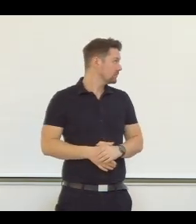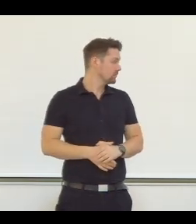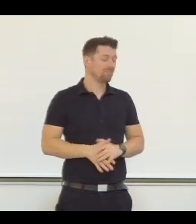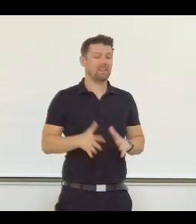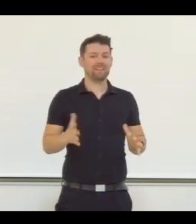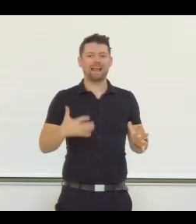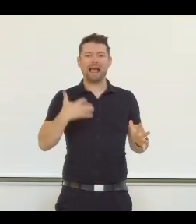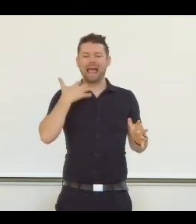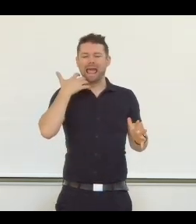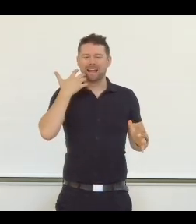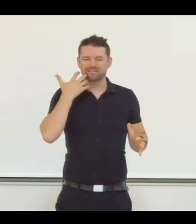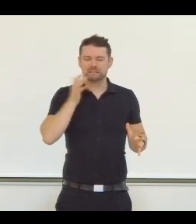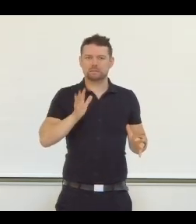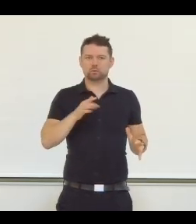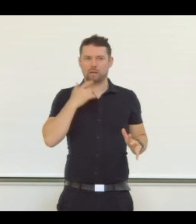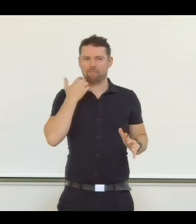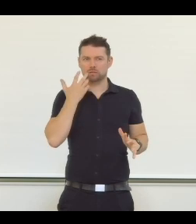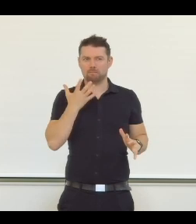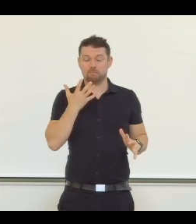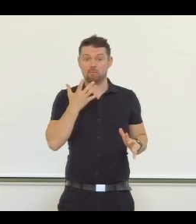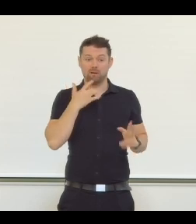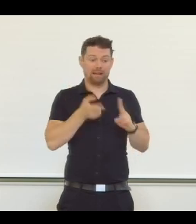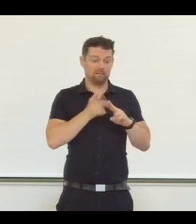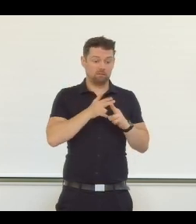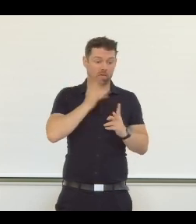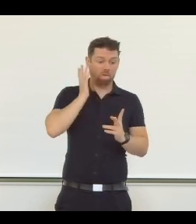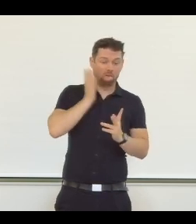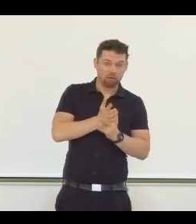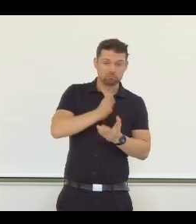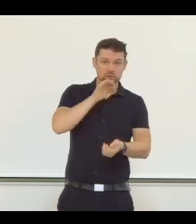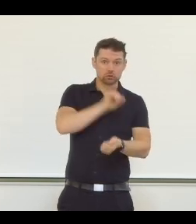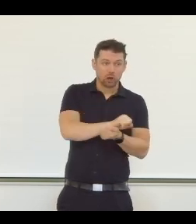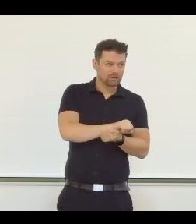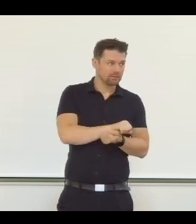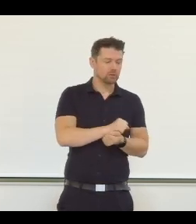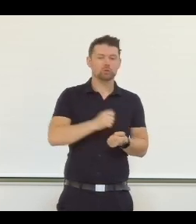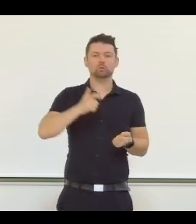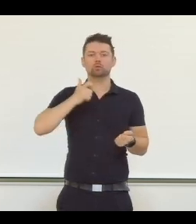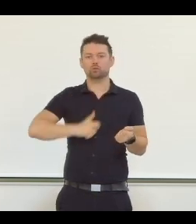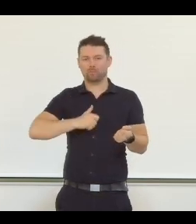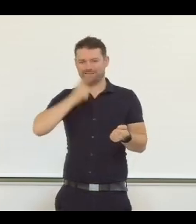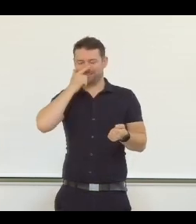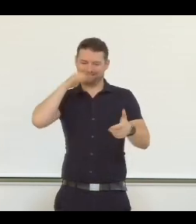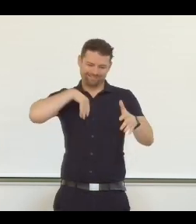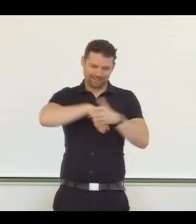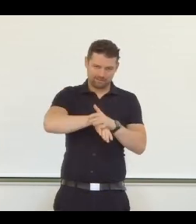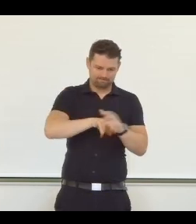not every time, when necessary something is stuck there or something is broken, then humans can transfer into this.